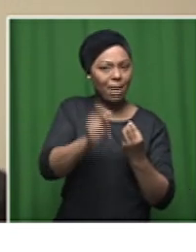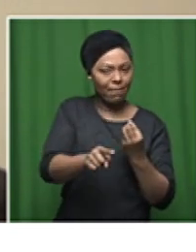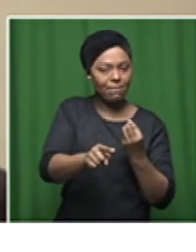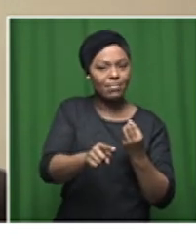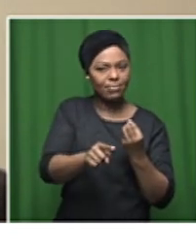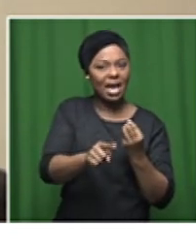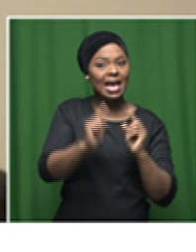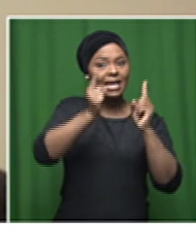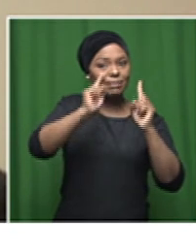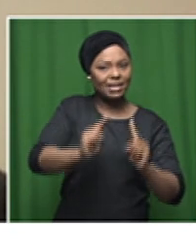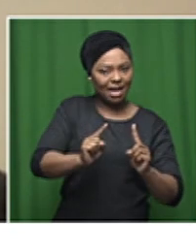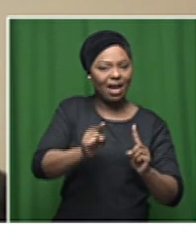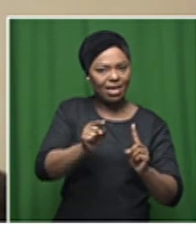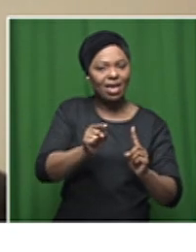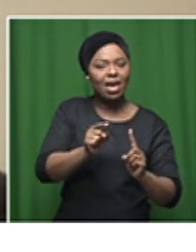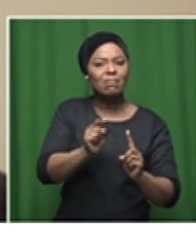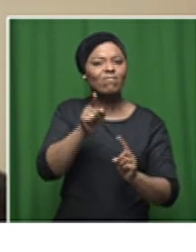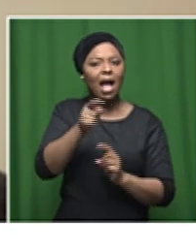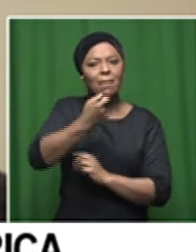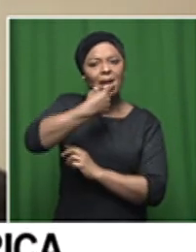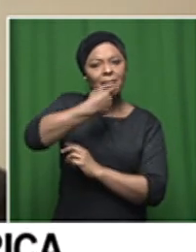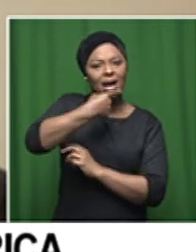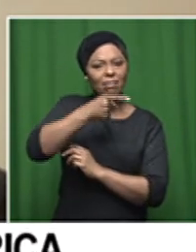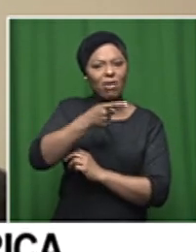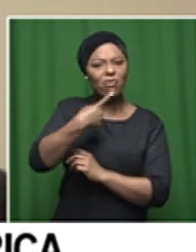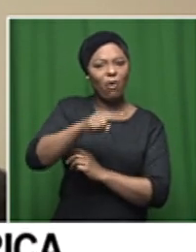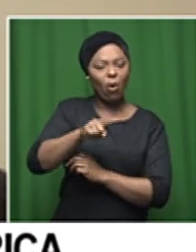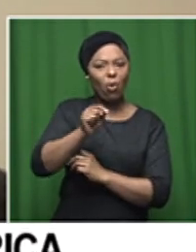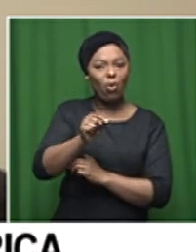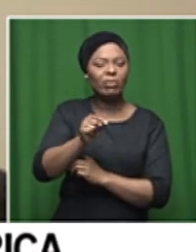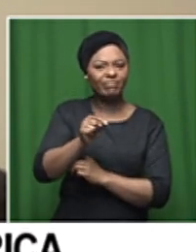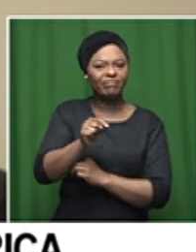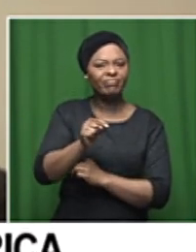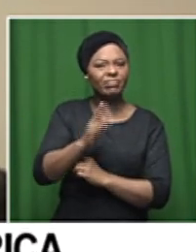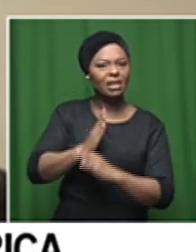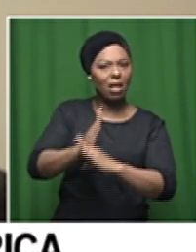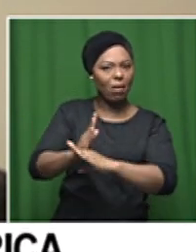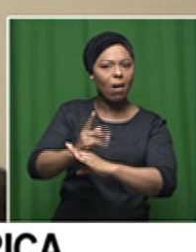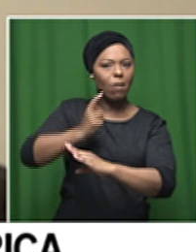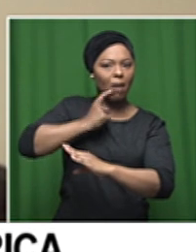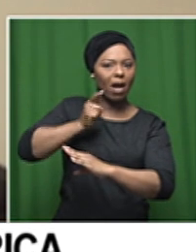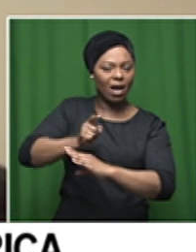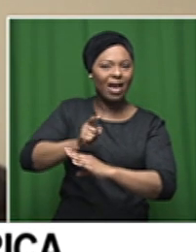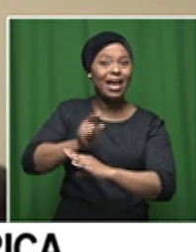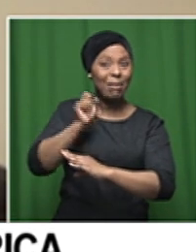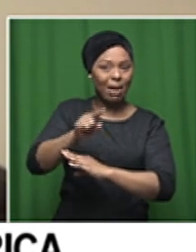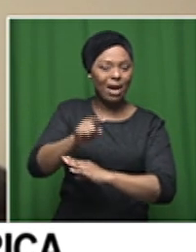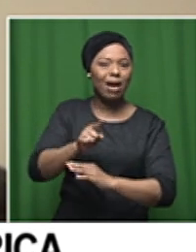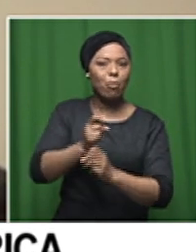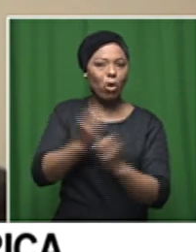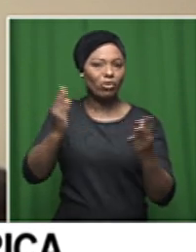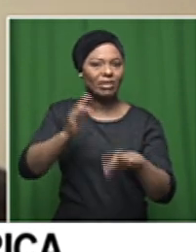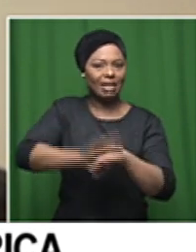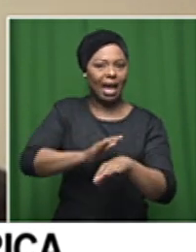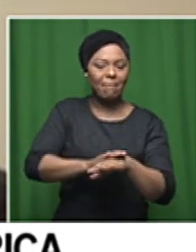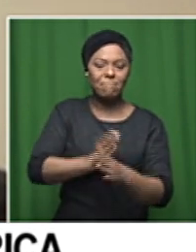contraceptives in the country, which are mostly are not available. Also,